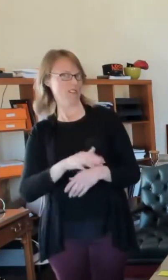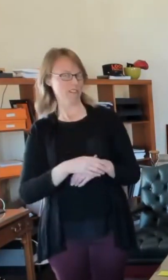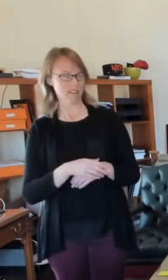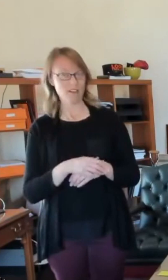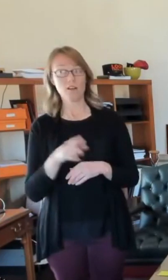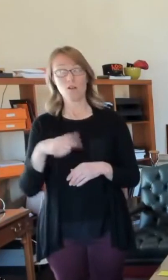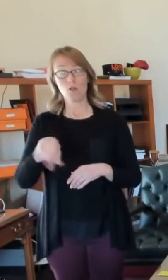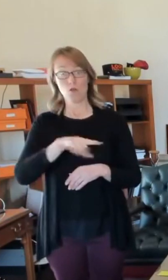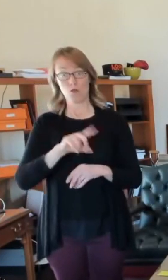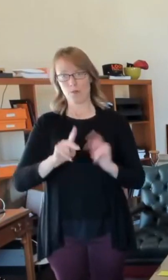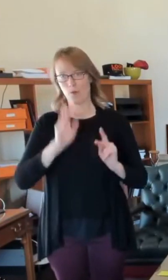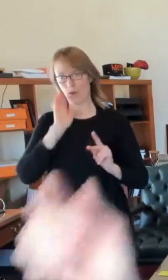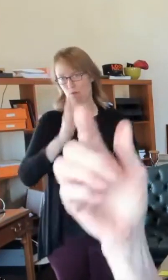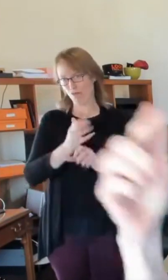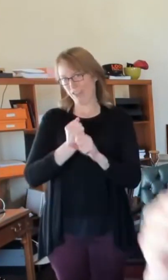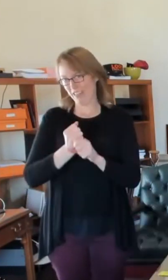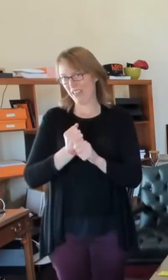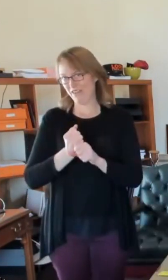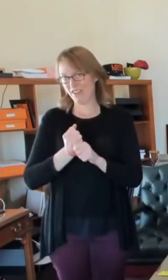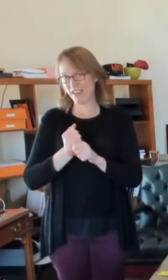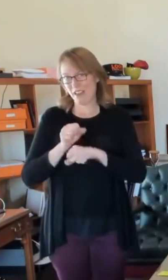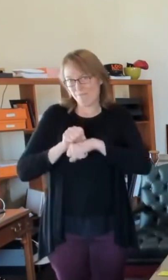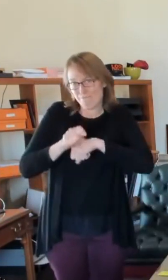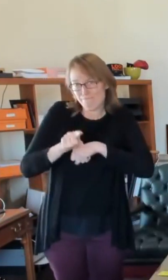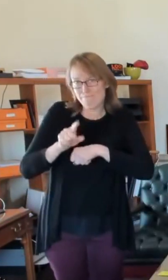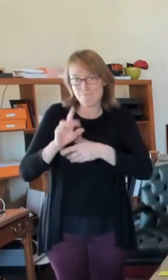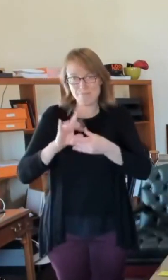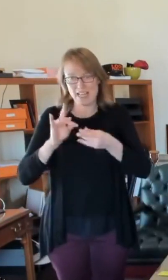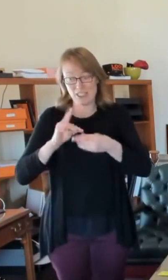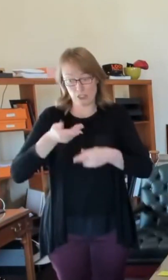tomorrow. You will be invited